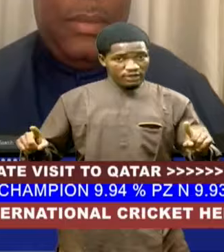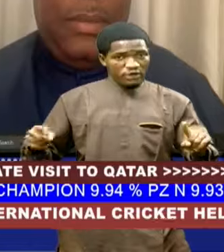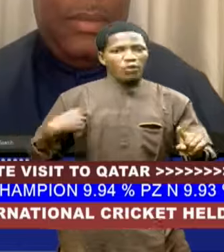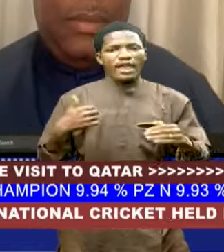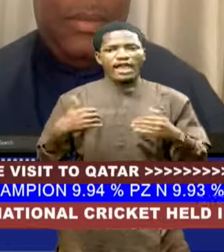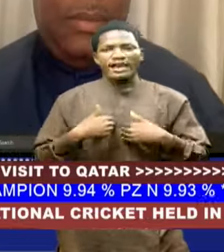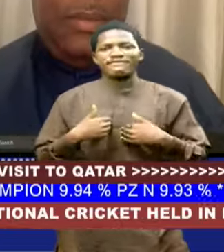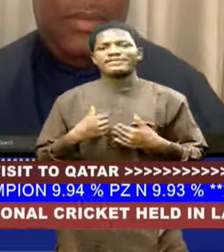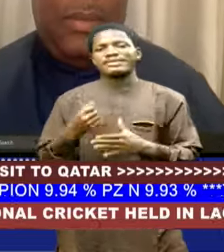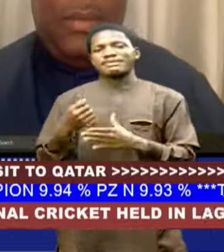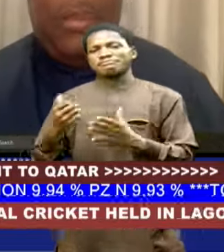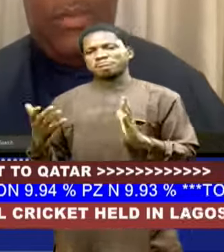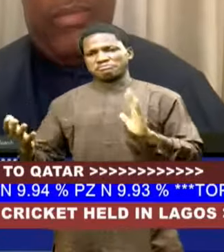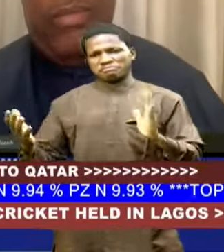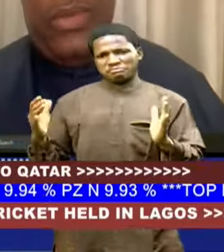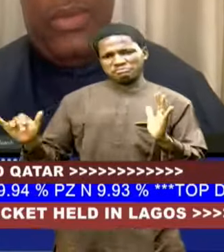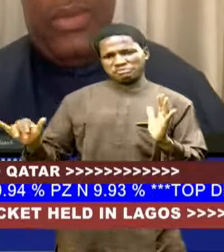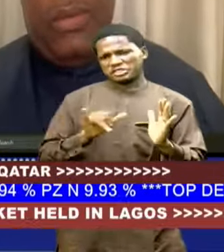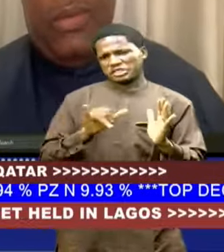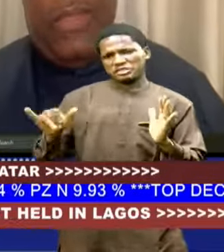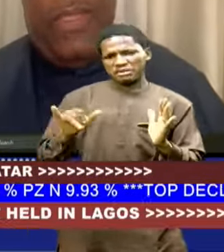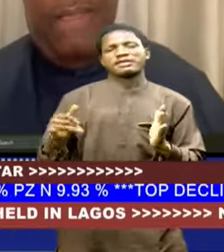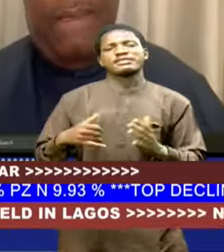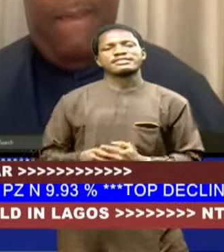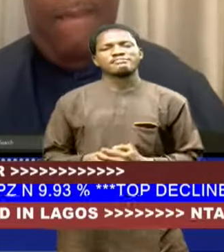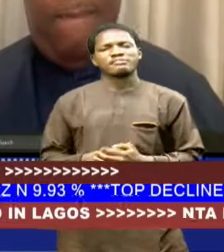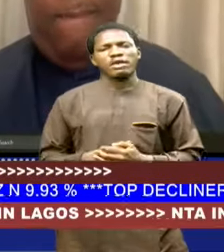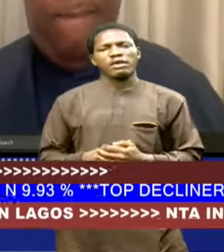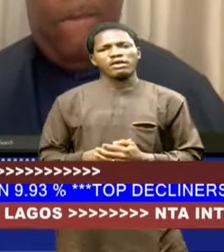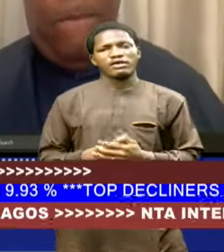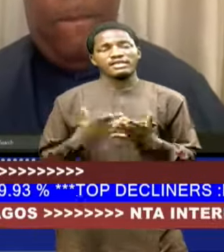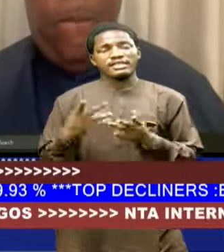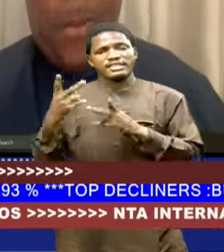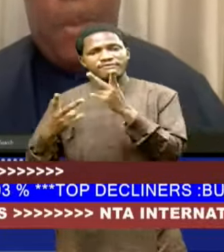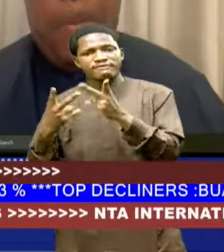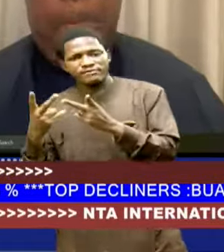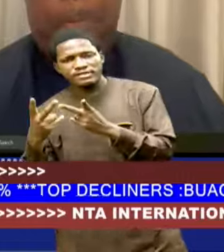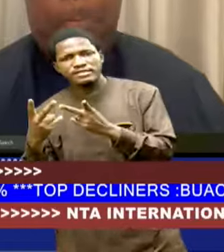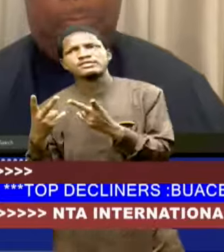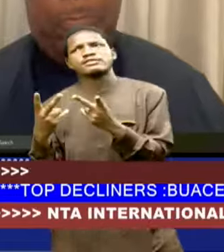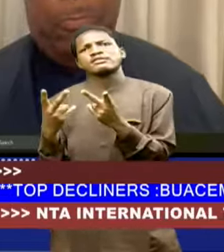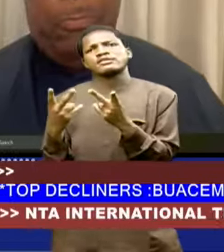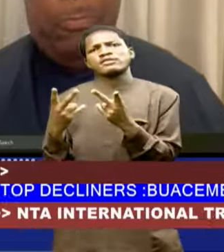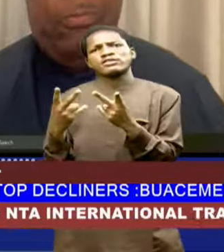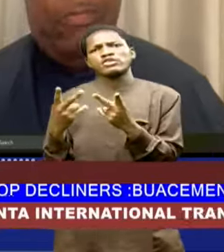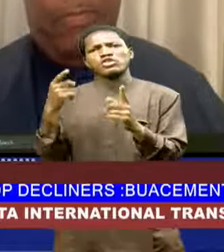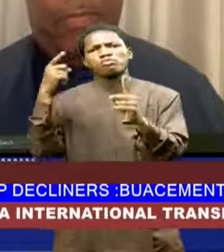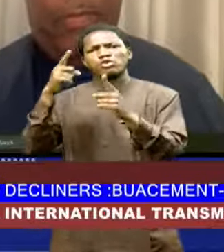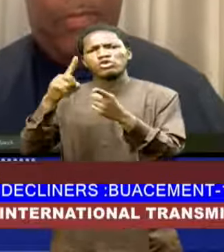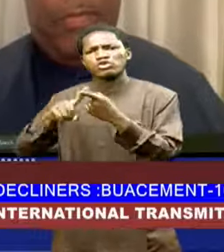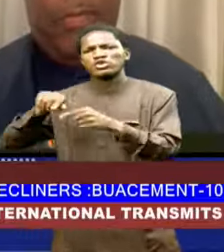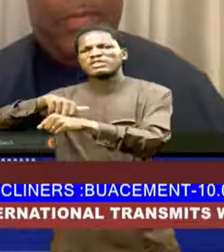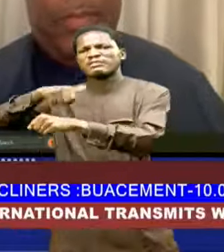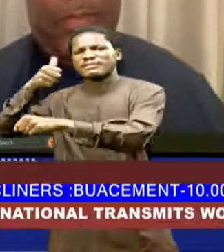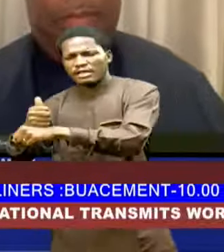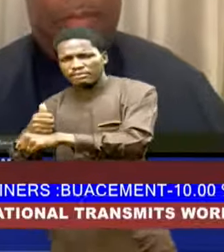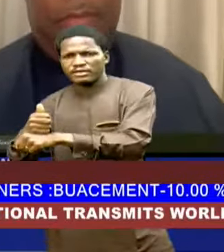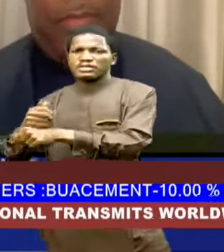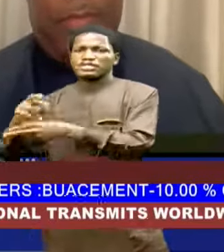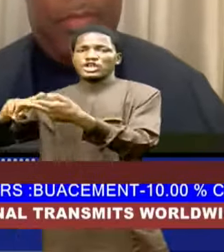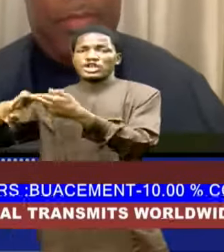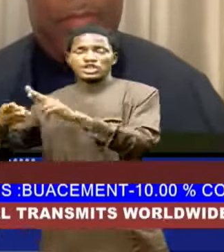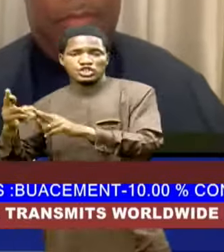this visit is meant to consolidate on some of the partnership that Nigeria has with Qatar. How can Nigeria leverage on this visit